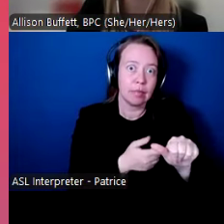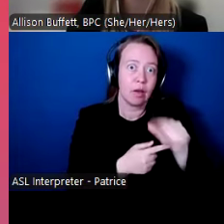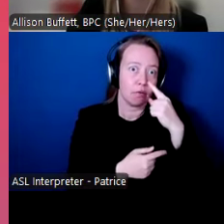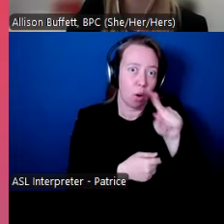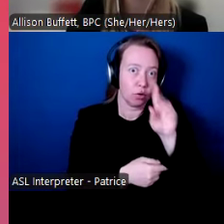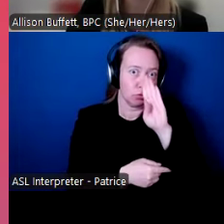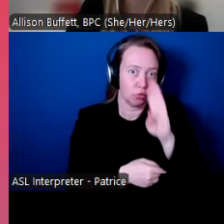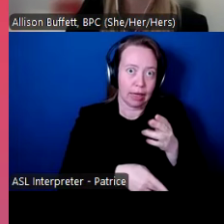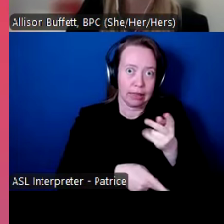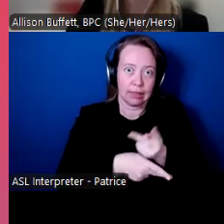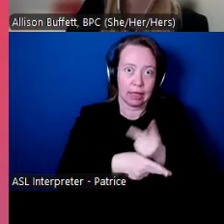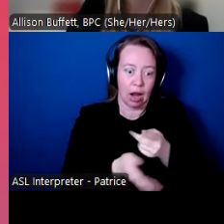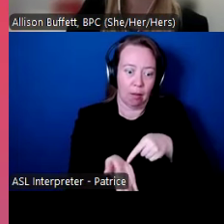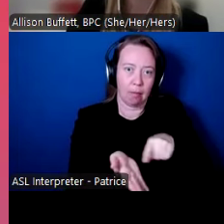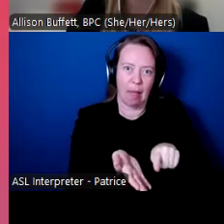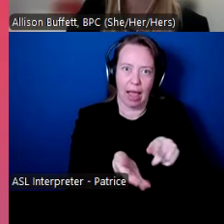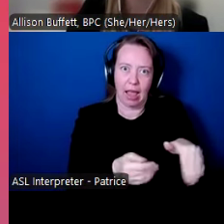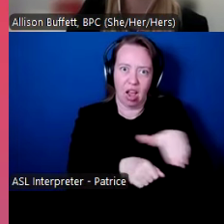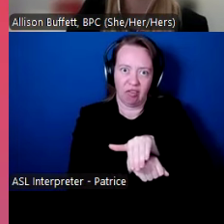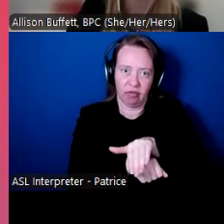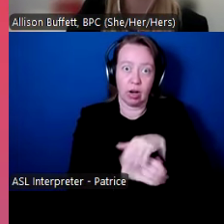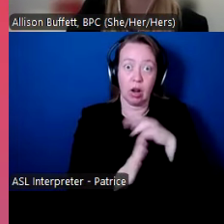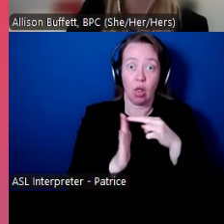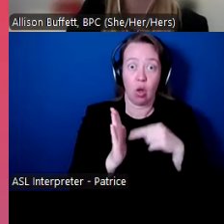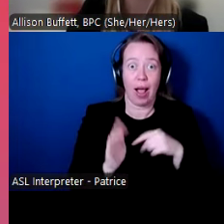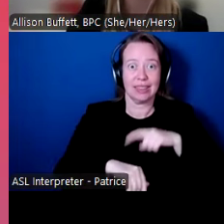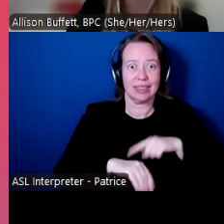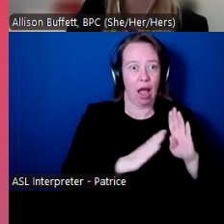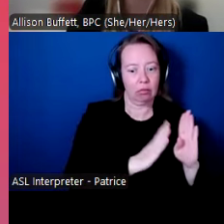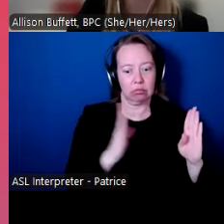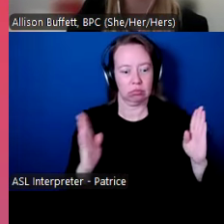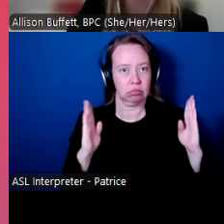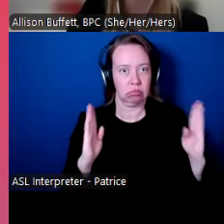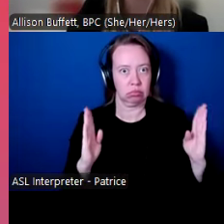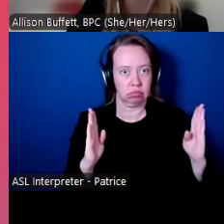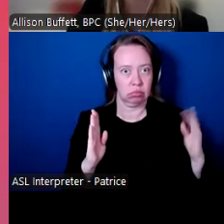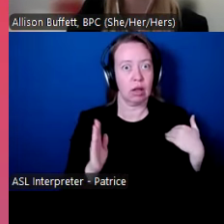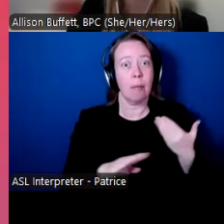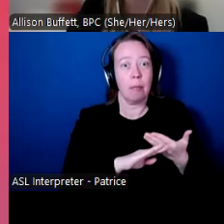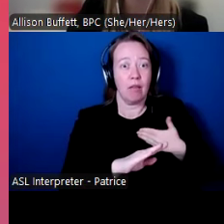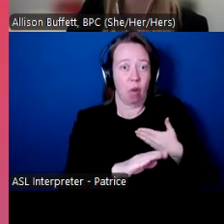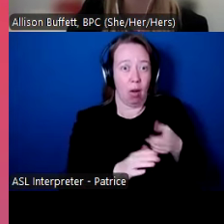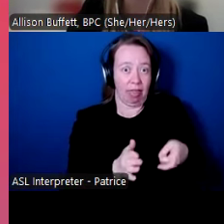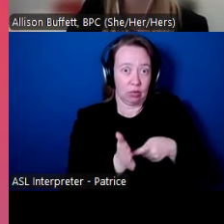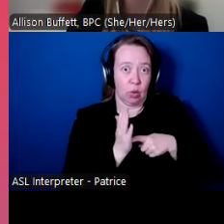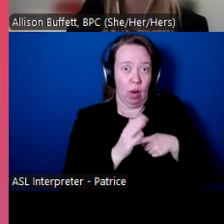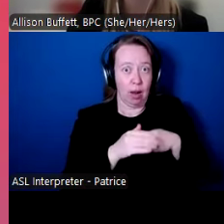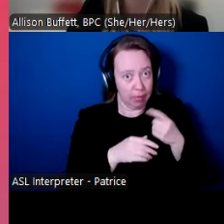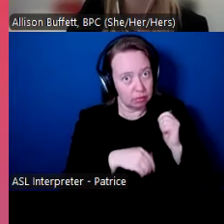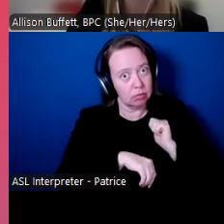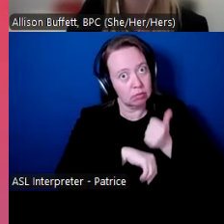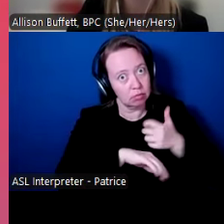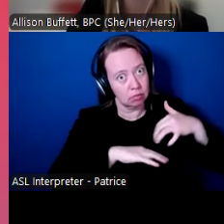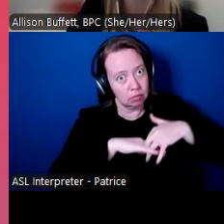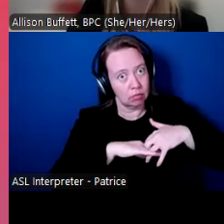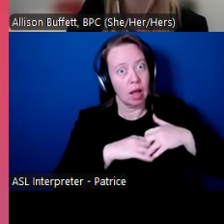compensation. The rule provides a timeline for activities leading up to this requirement, with states having 6